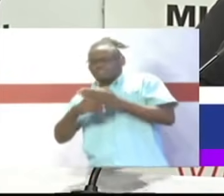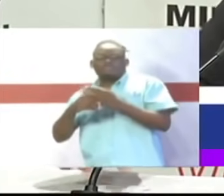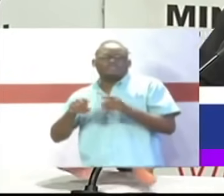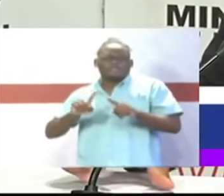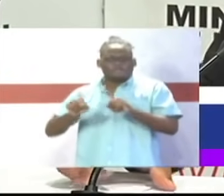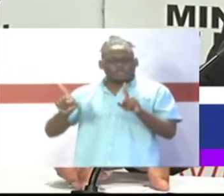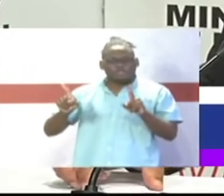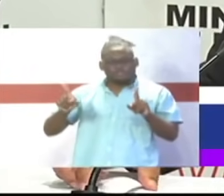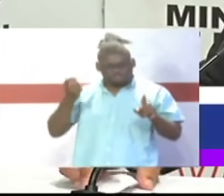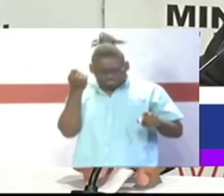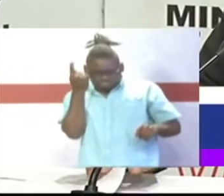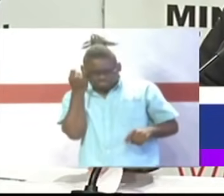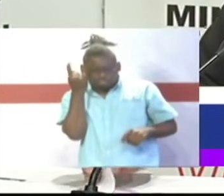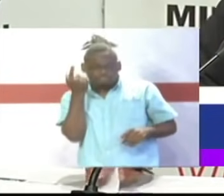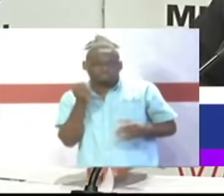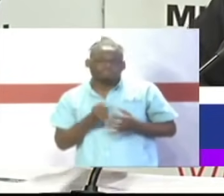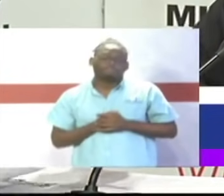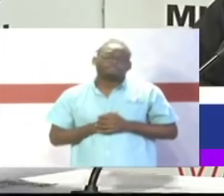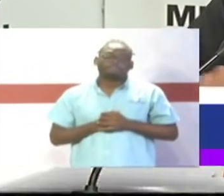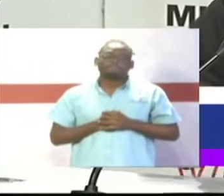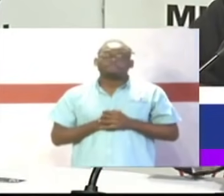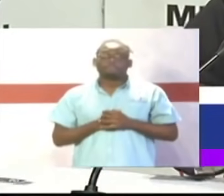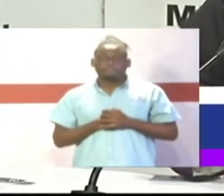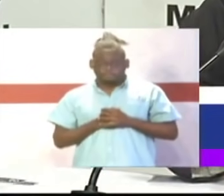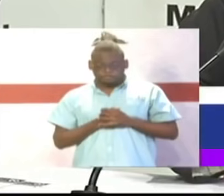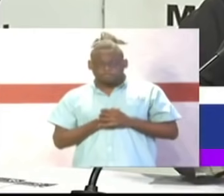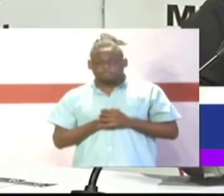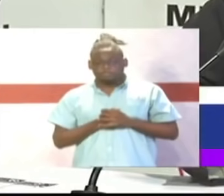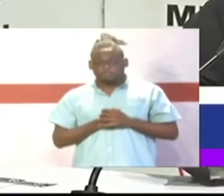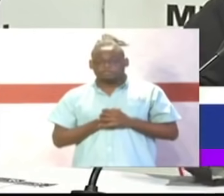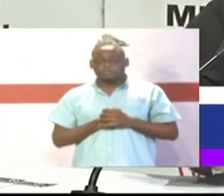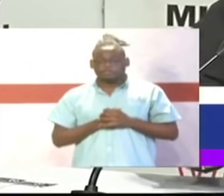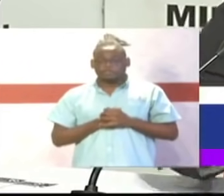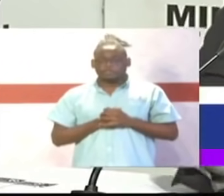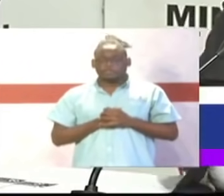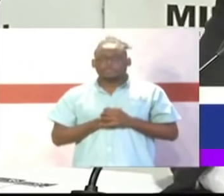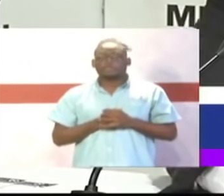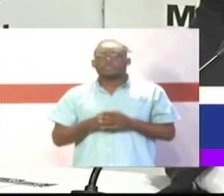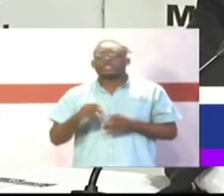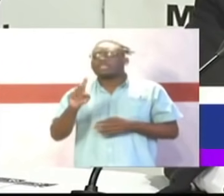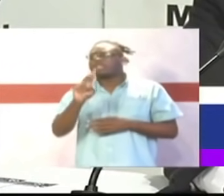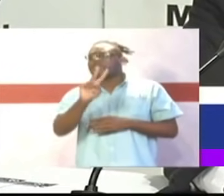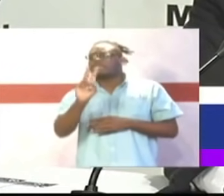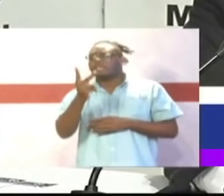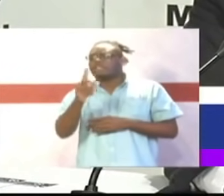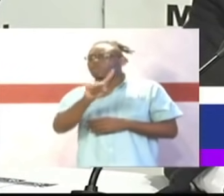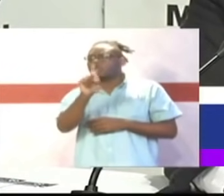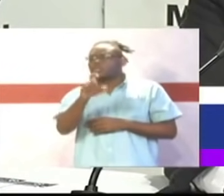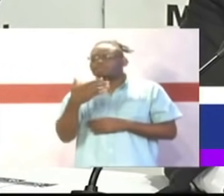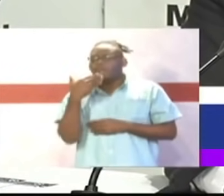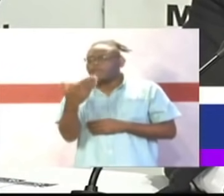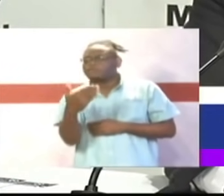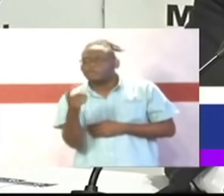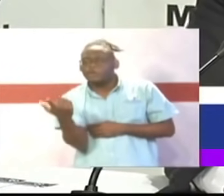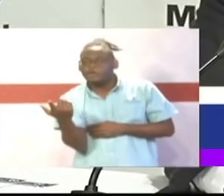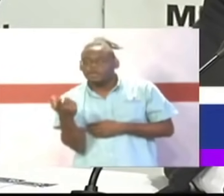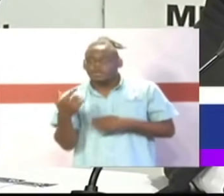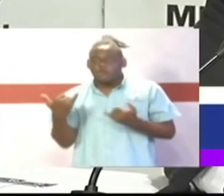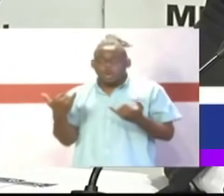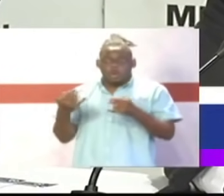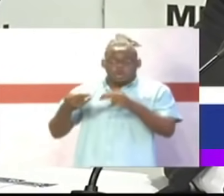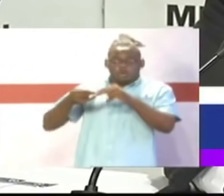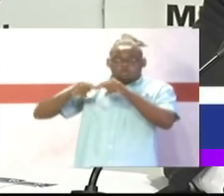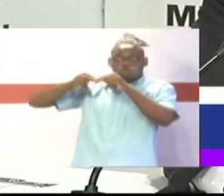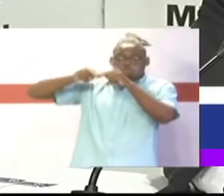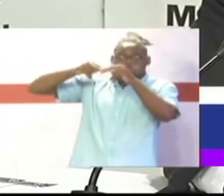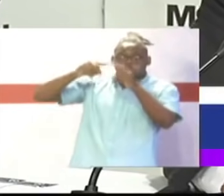issue. The second question related to the upsurge in cases. As you have noted, there has been a plateau, roughly